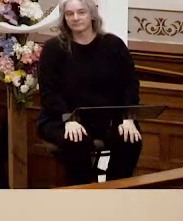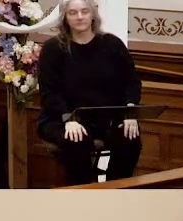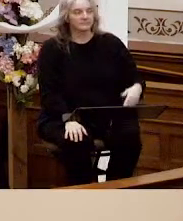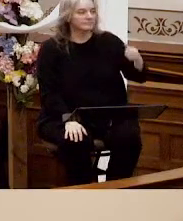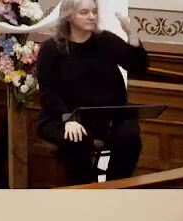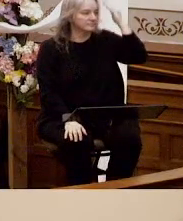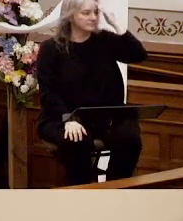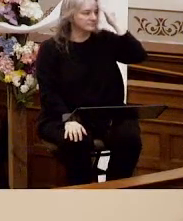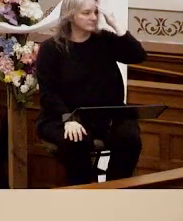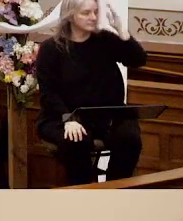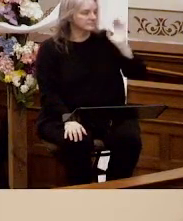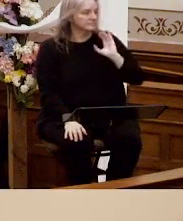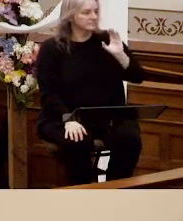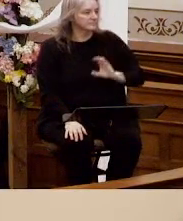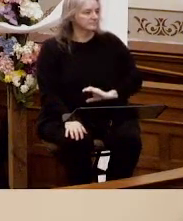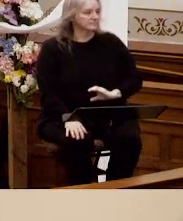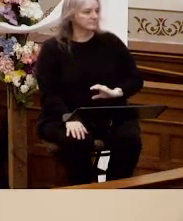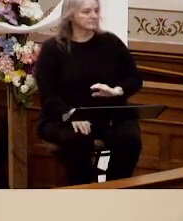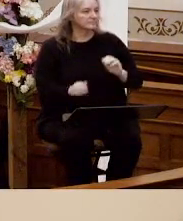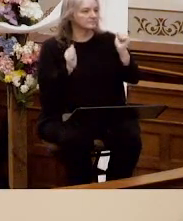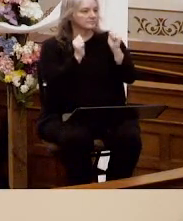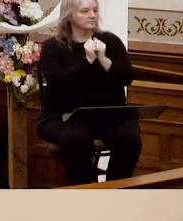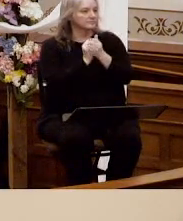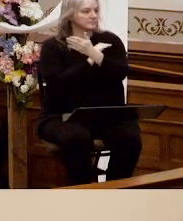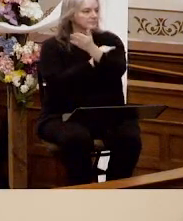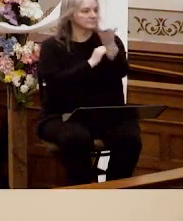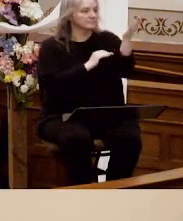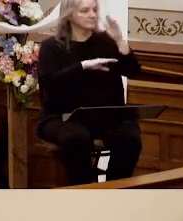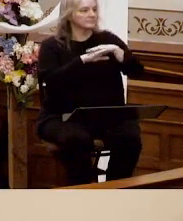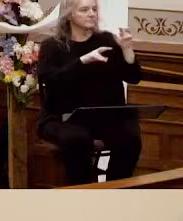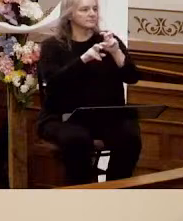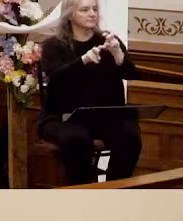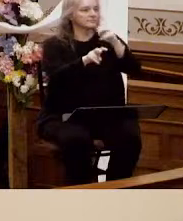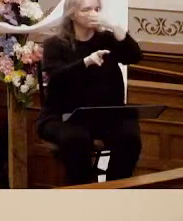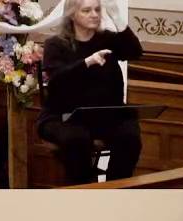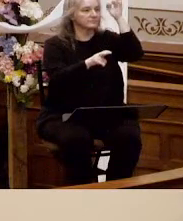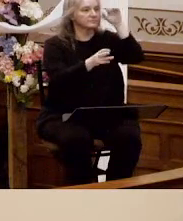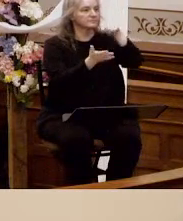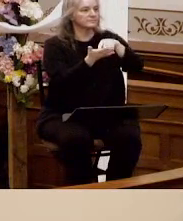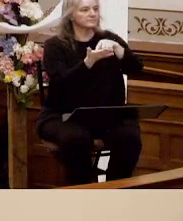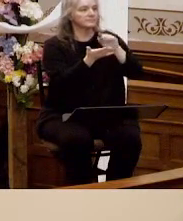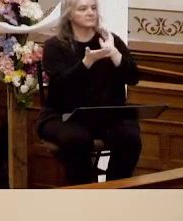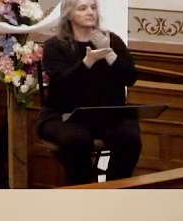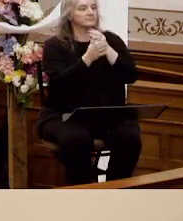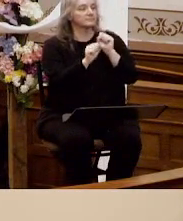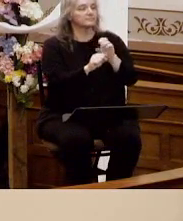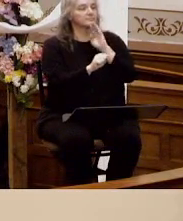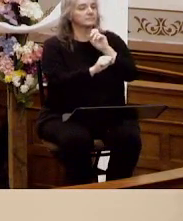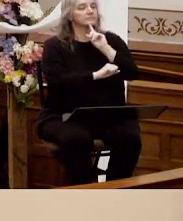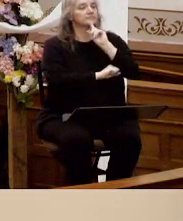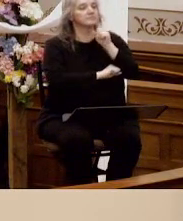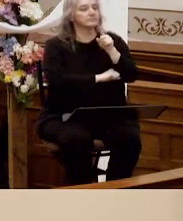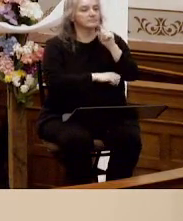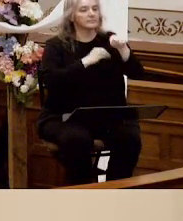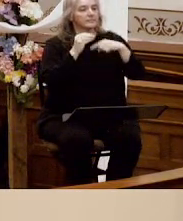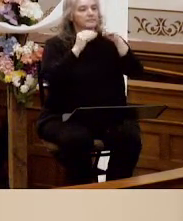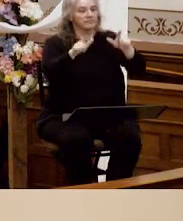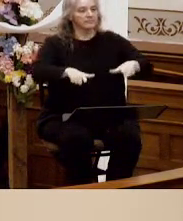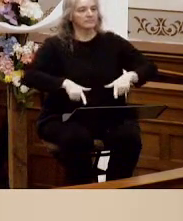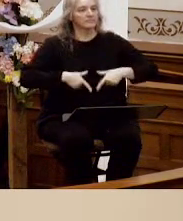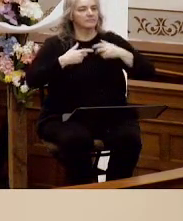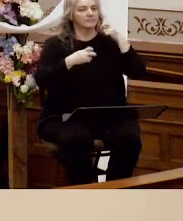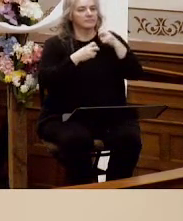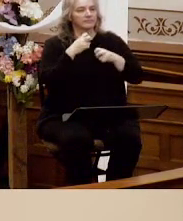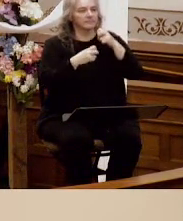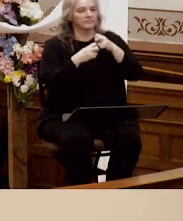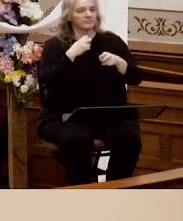Know that Christ accompanies you along the journey. Because of this, we can be honest about our lives, our struggles, and